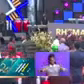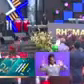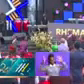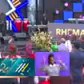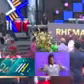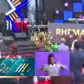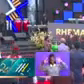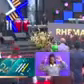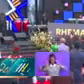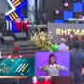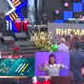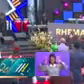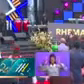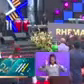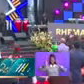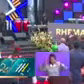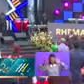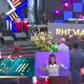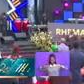can we celebrate